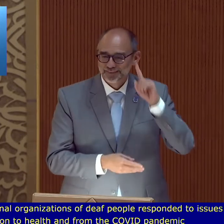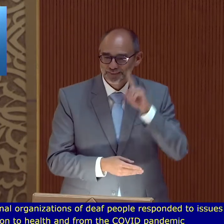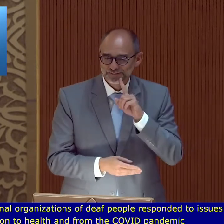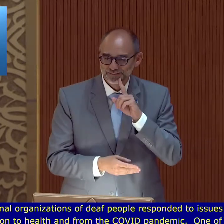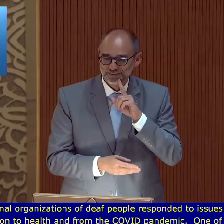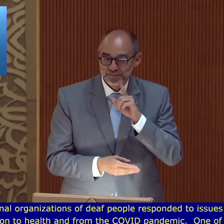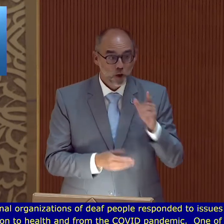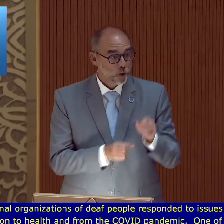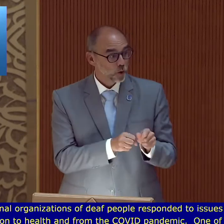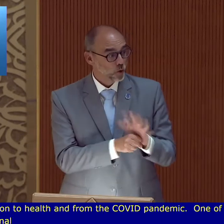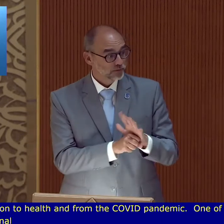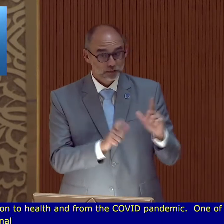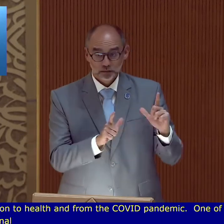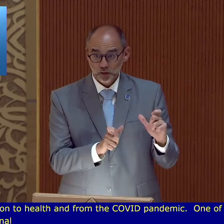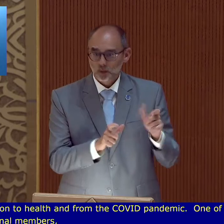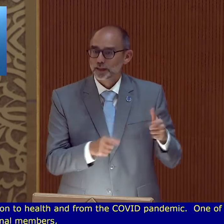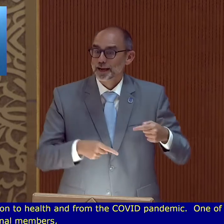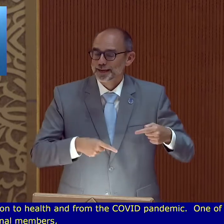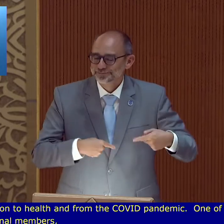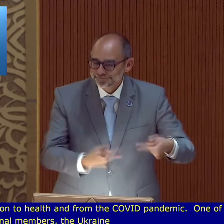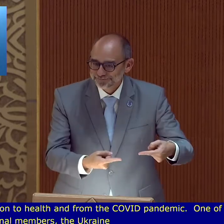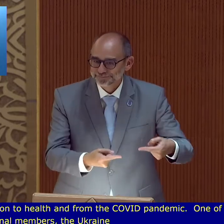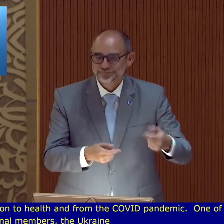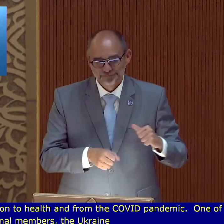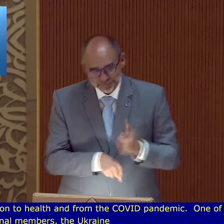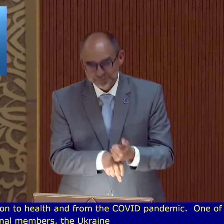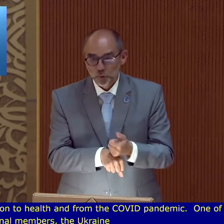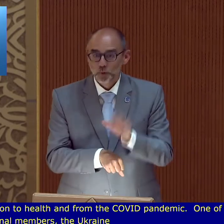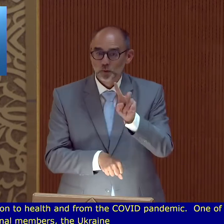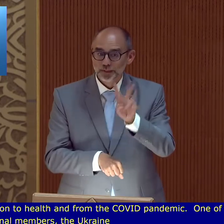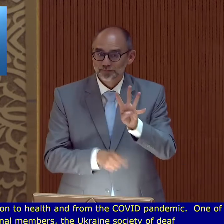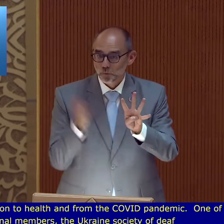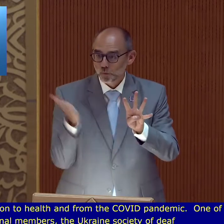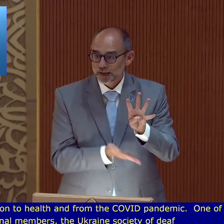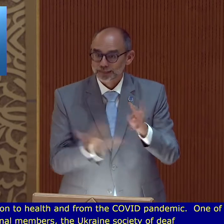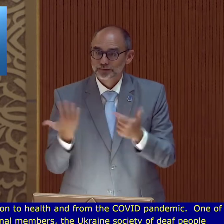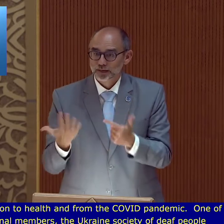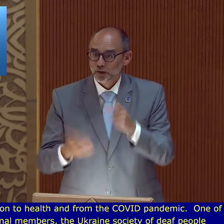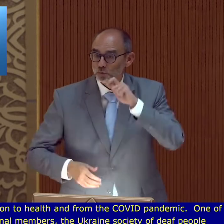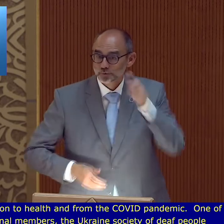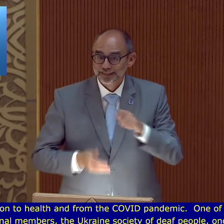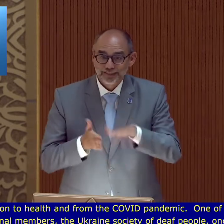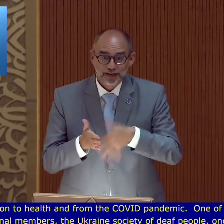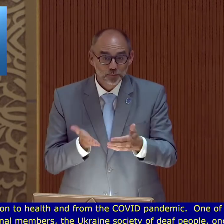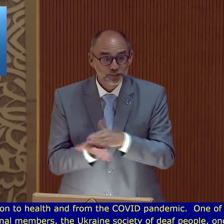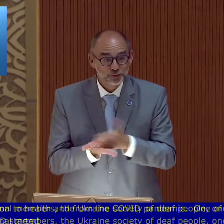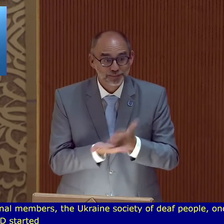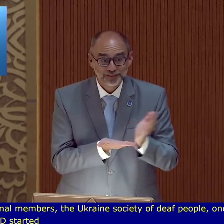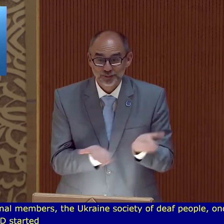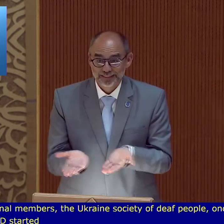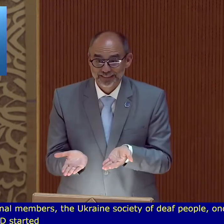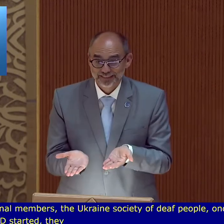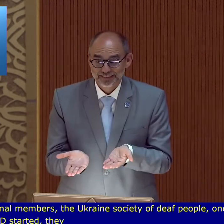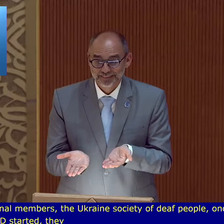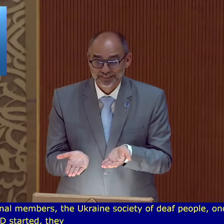Ukraine Society of Deaf People, once COVID started, they immediately introduced a 24/7